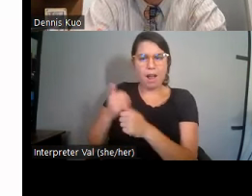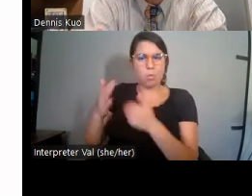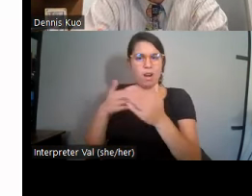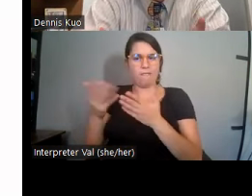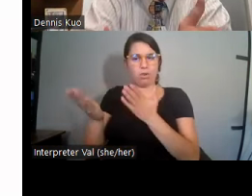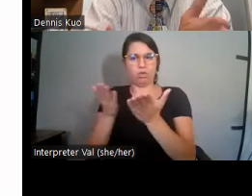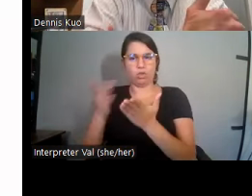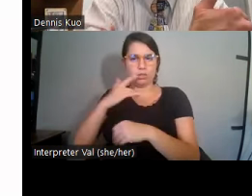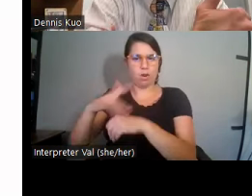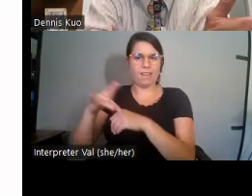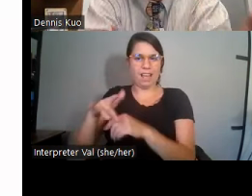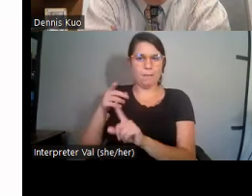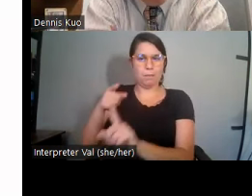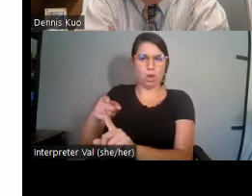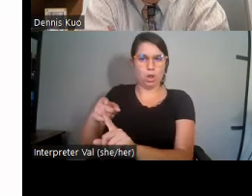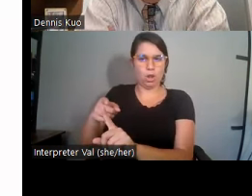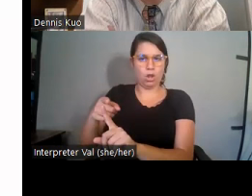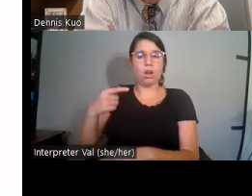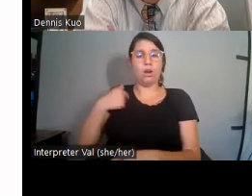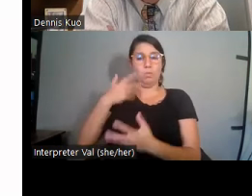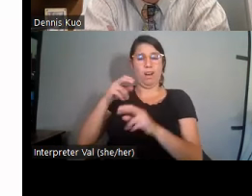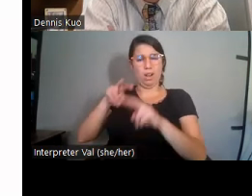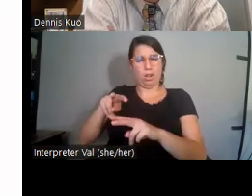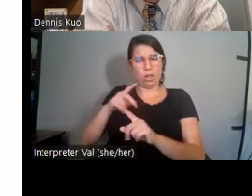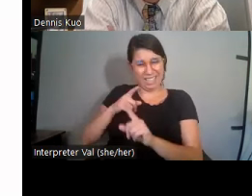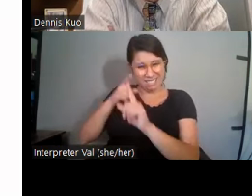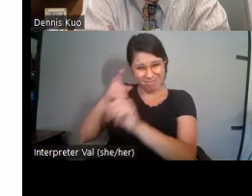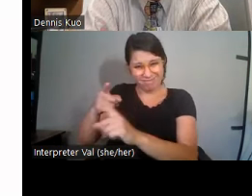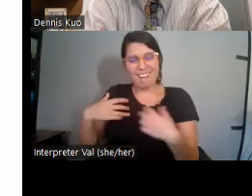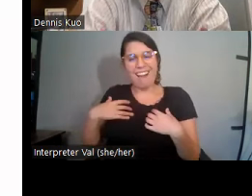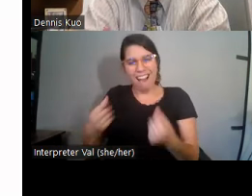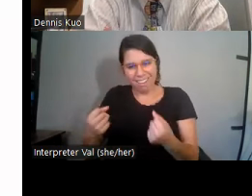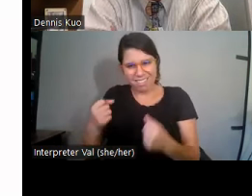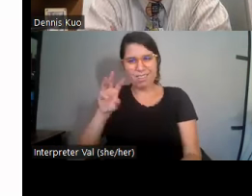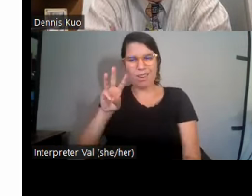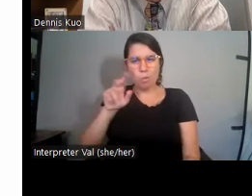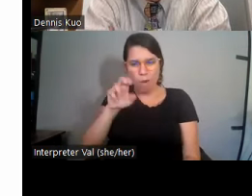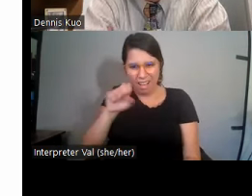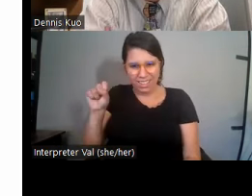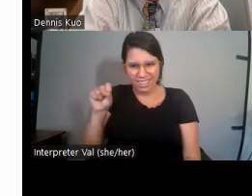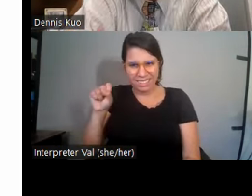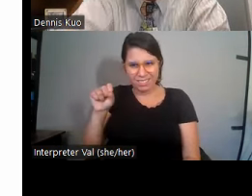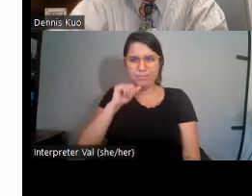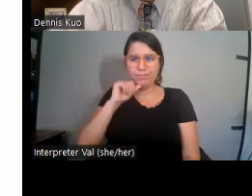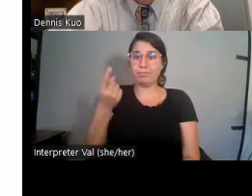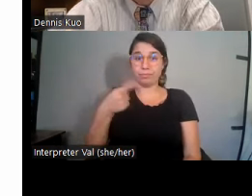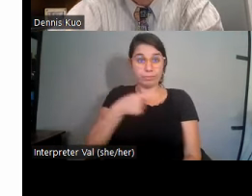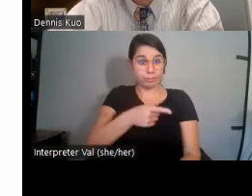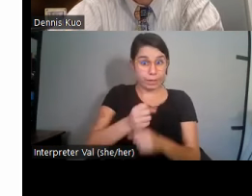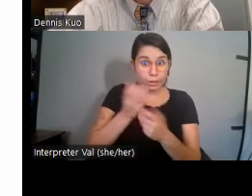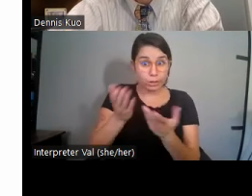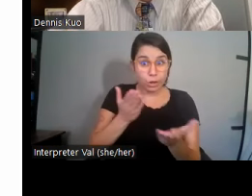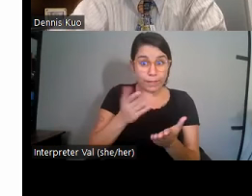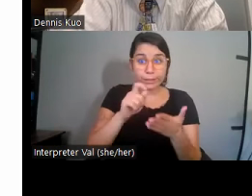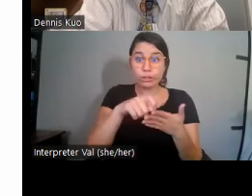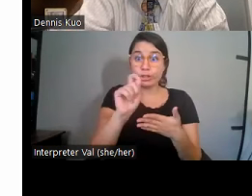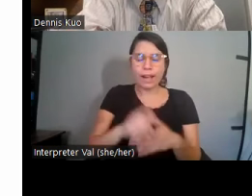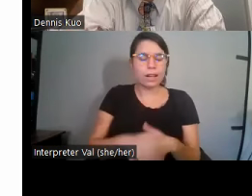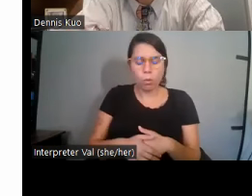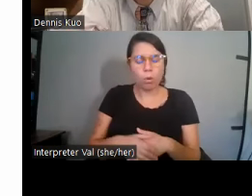make sure that we're looking at the goal of health and wellness in mind and not whether simply a child got the service.